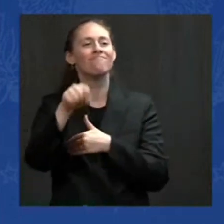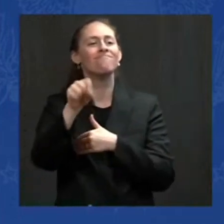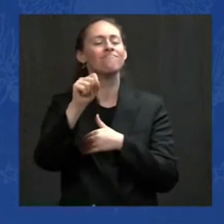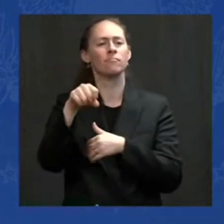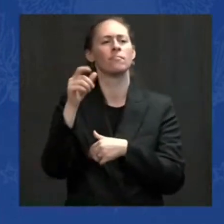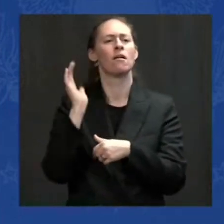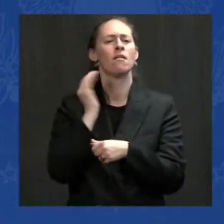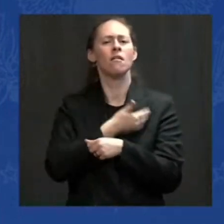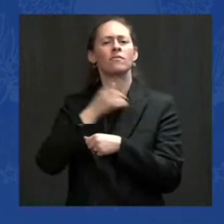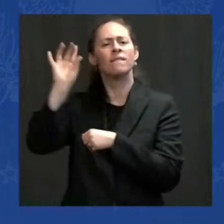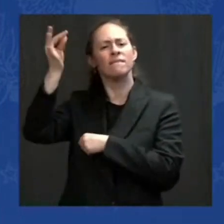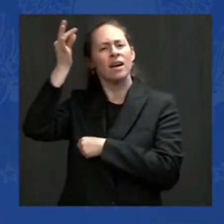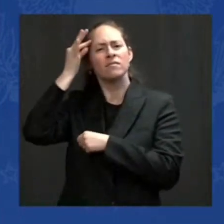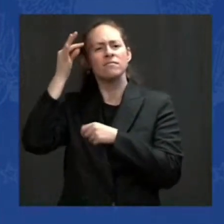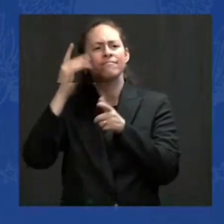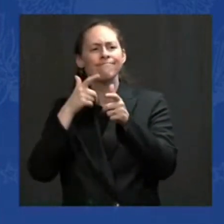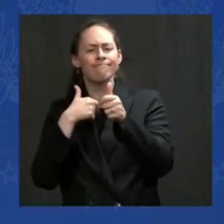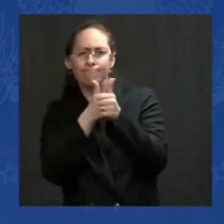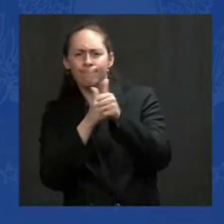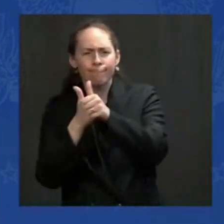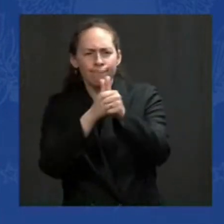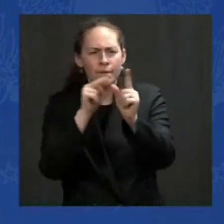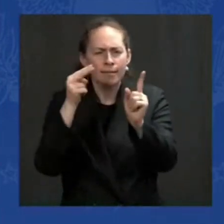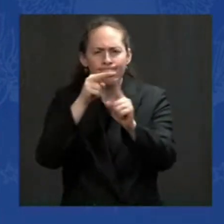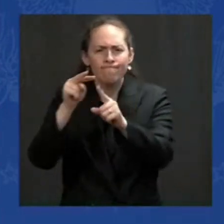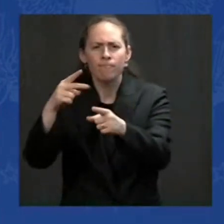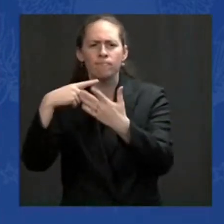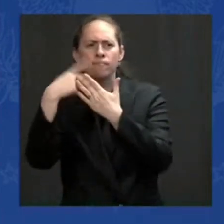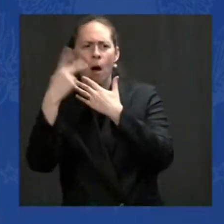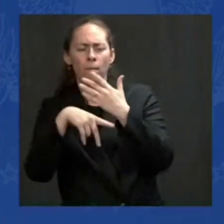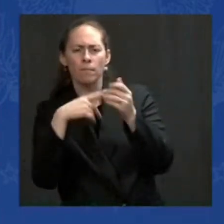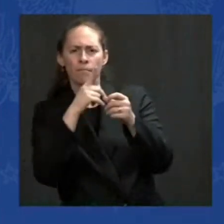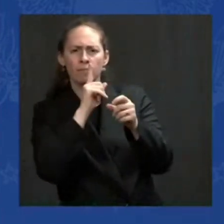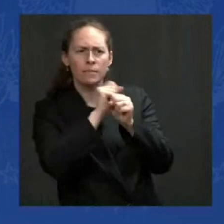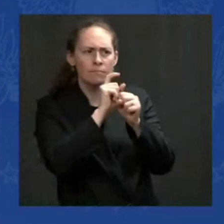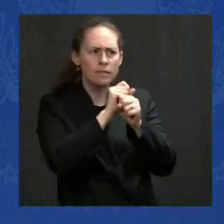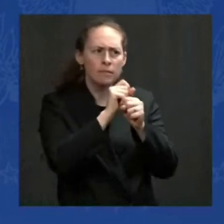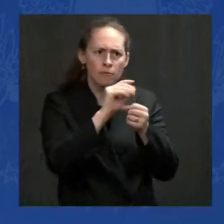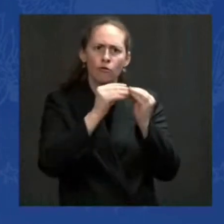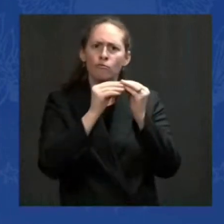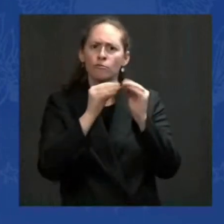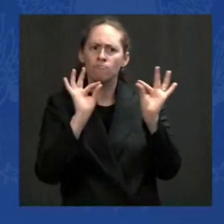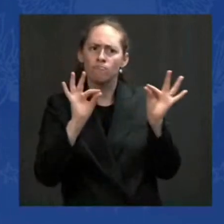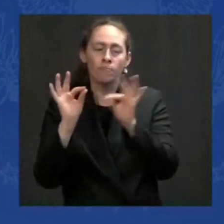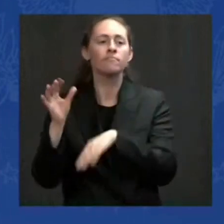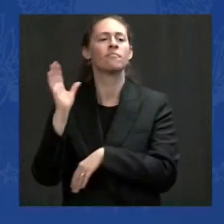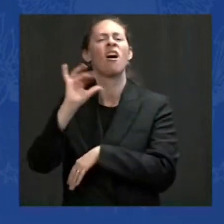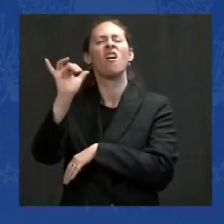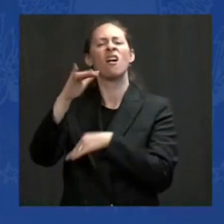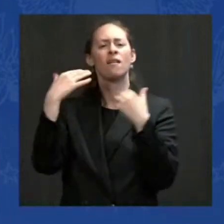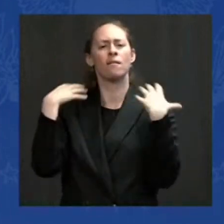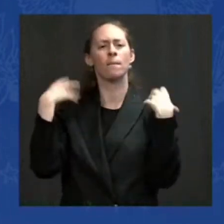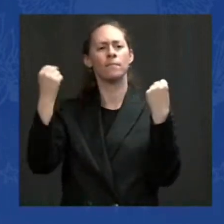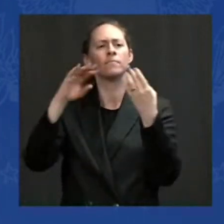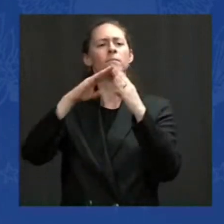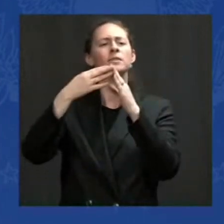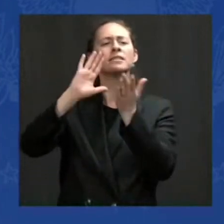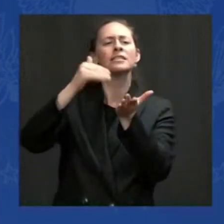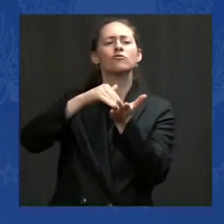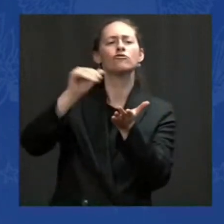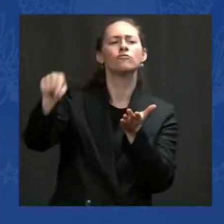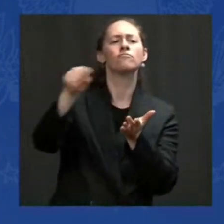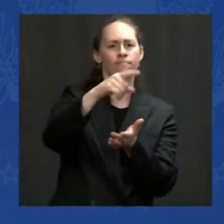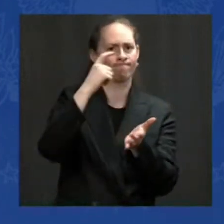the very first few weeks of the administration. You know, at our community health centers, more than 75% of people vaccinated at